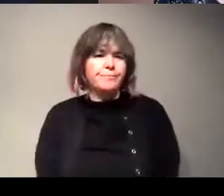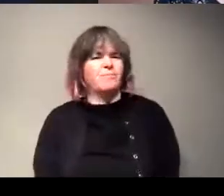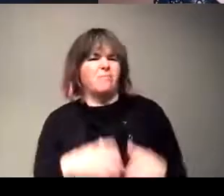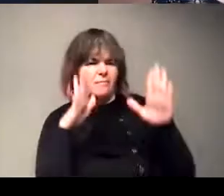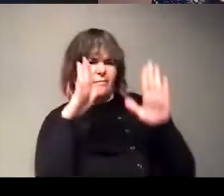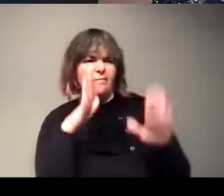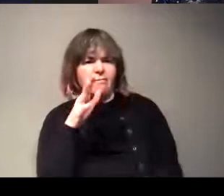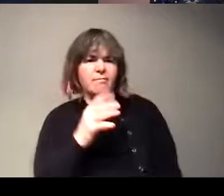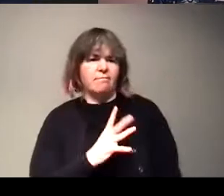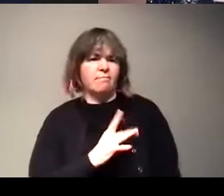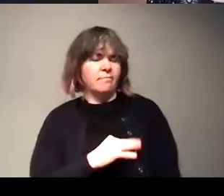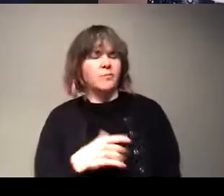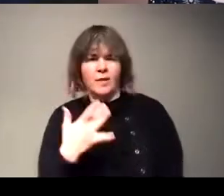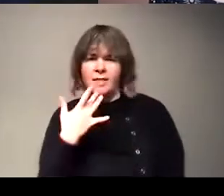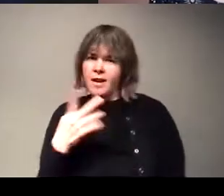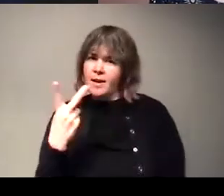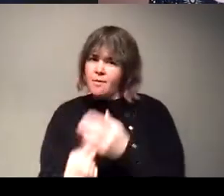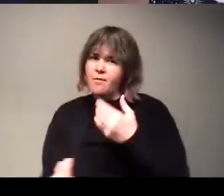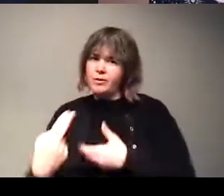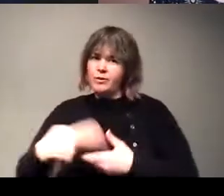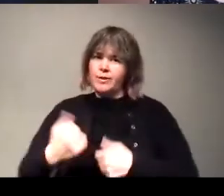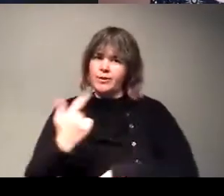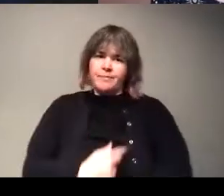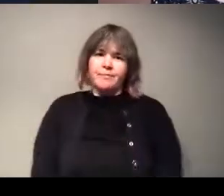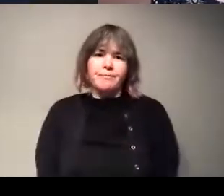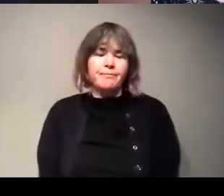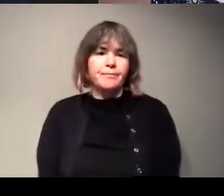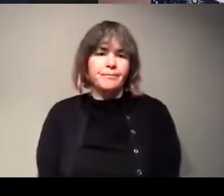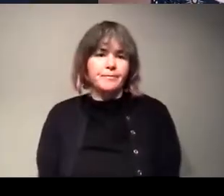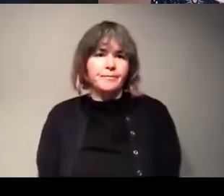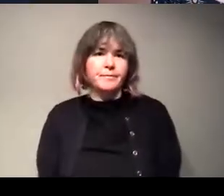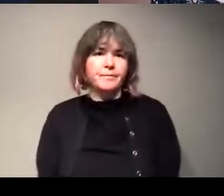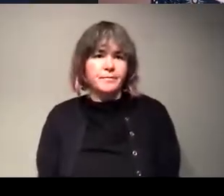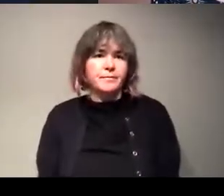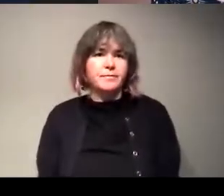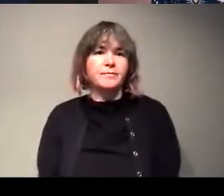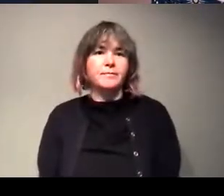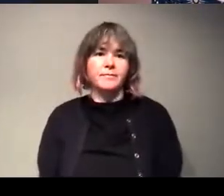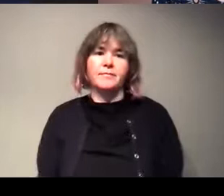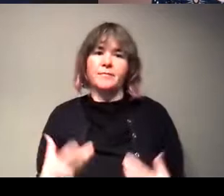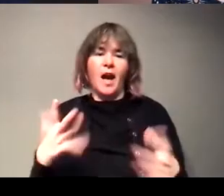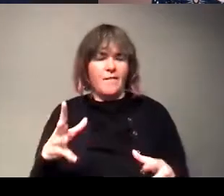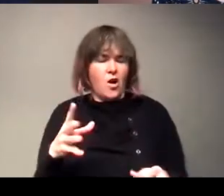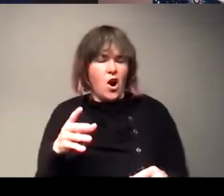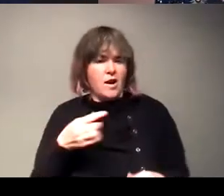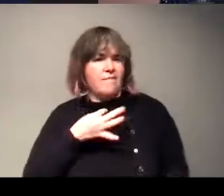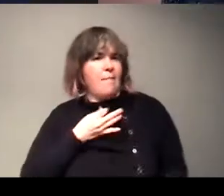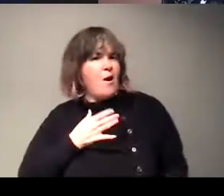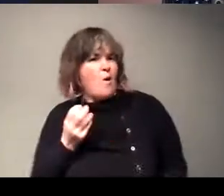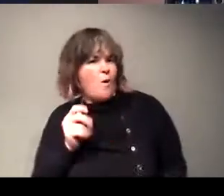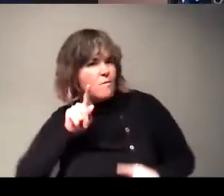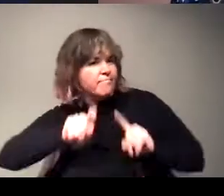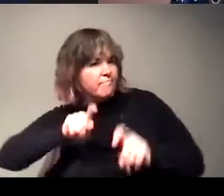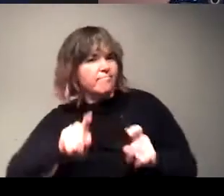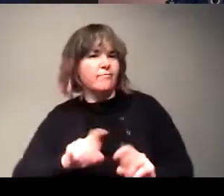Fantastic. So we are so lucky to have both of you here today, because I've already come up with a few questions of my own